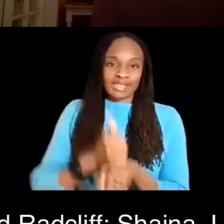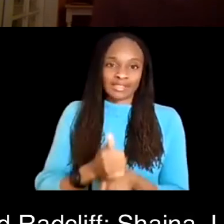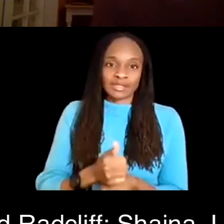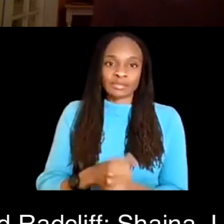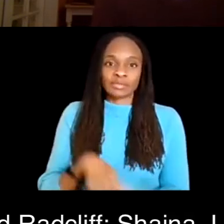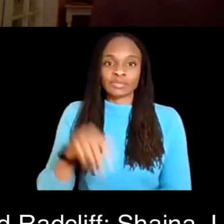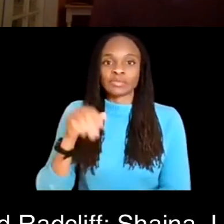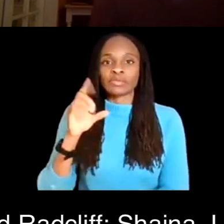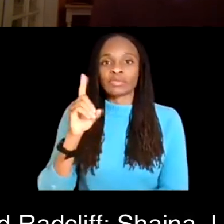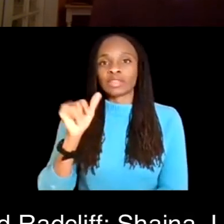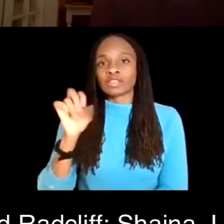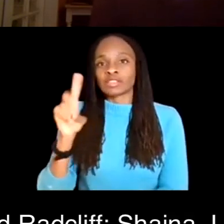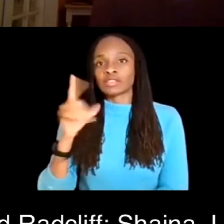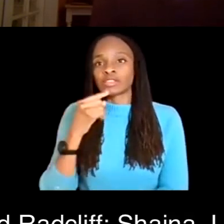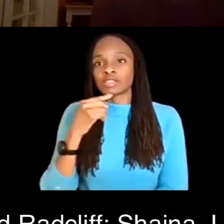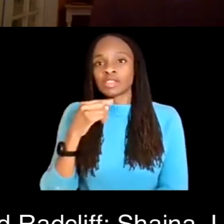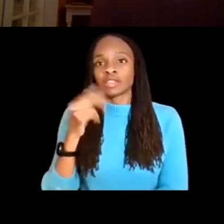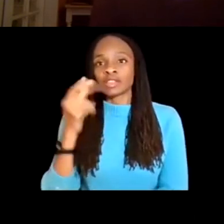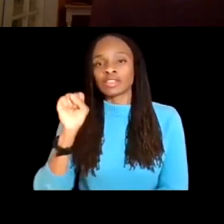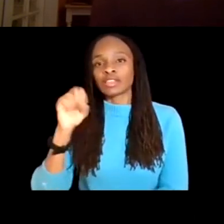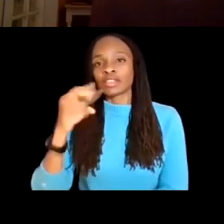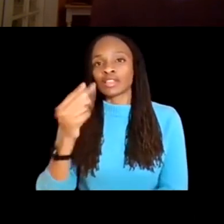Shaina, I suspect you're a comedy person.